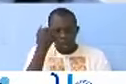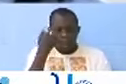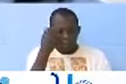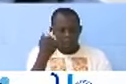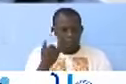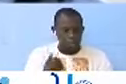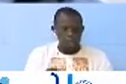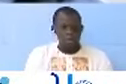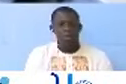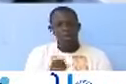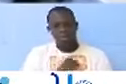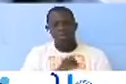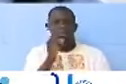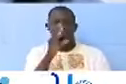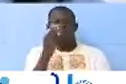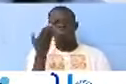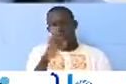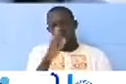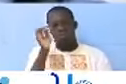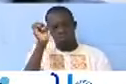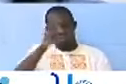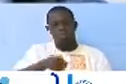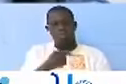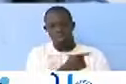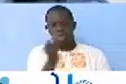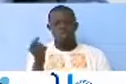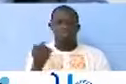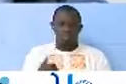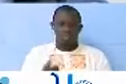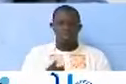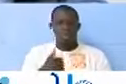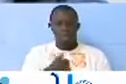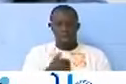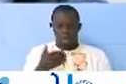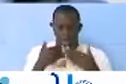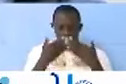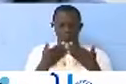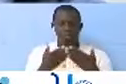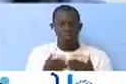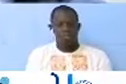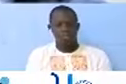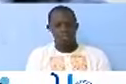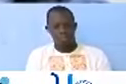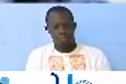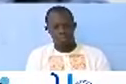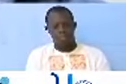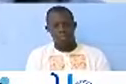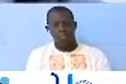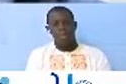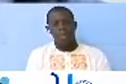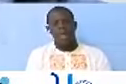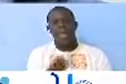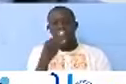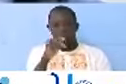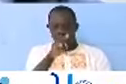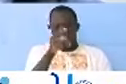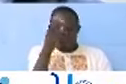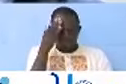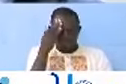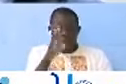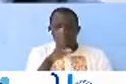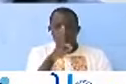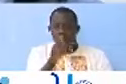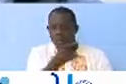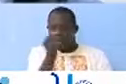he said it could be them kay ko and I said to him natro ko ya ya la milmu if at all you knew who they